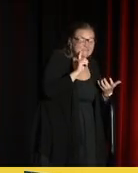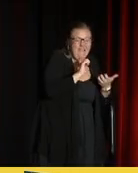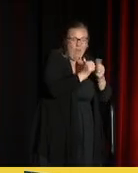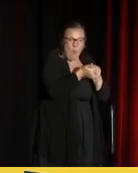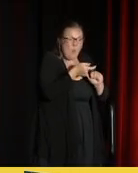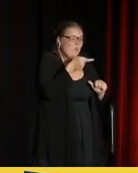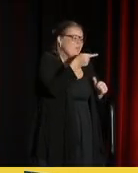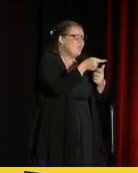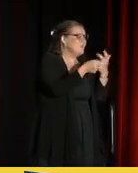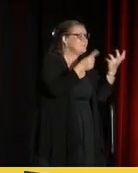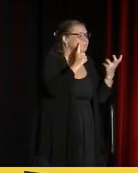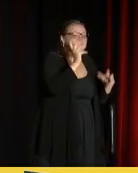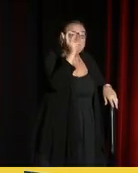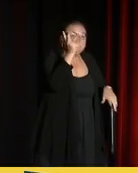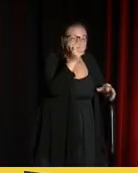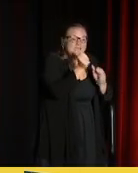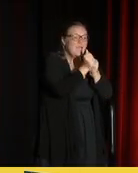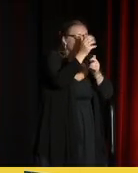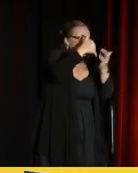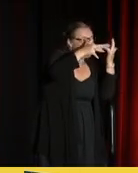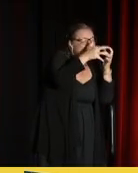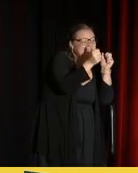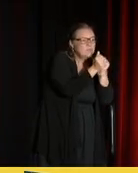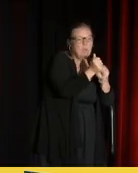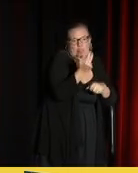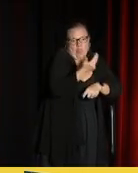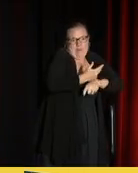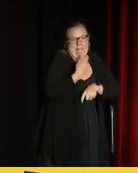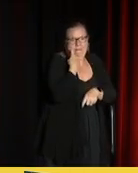was speaking with everybody throughout the last 3